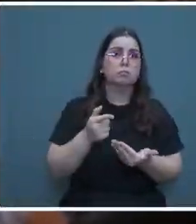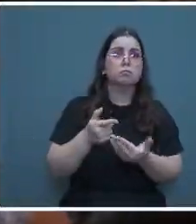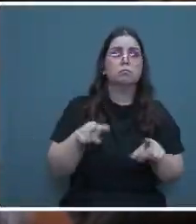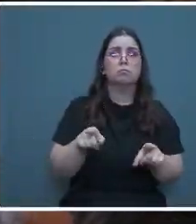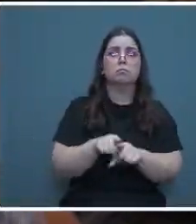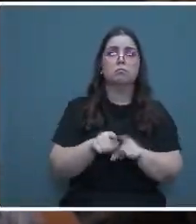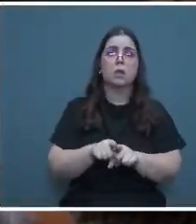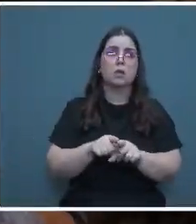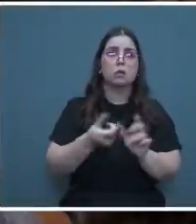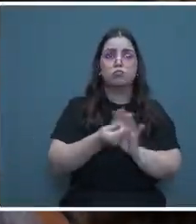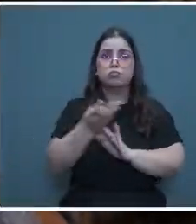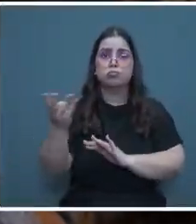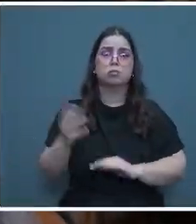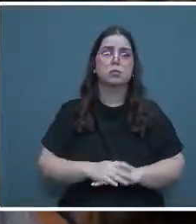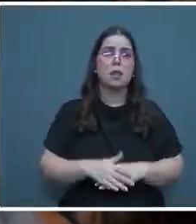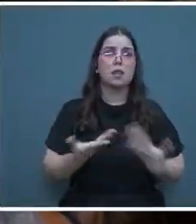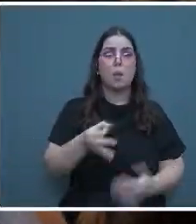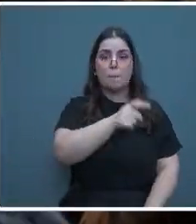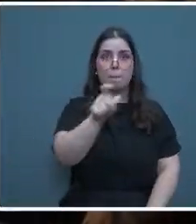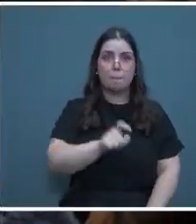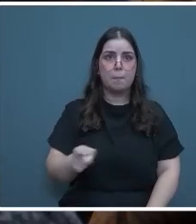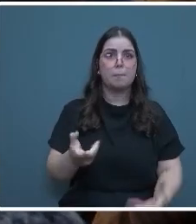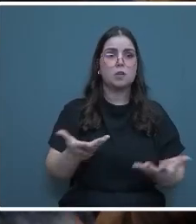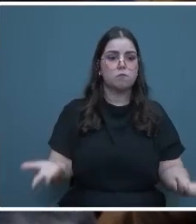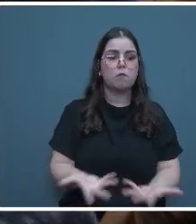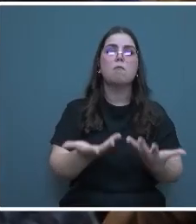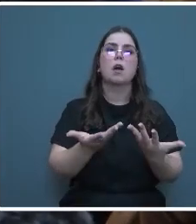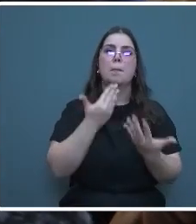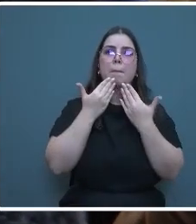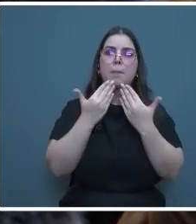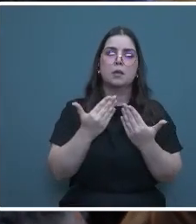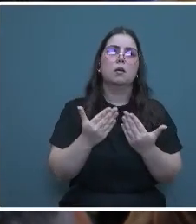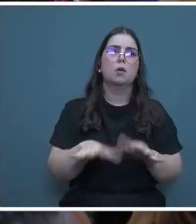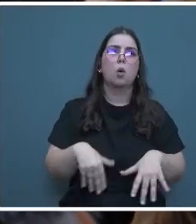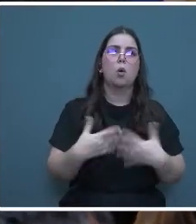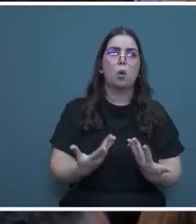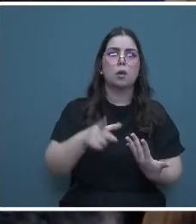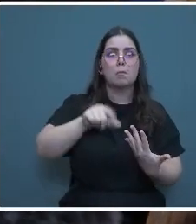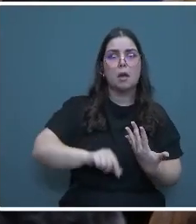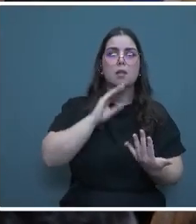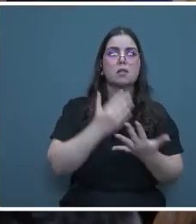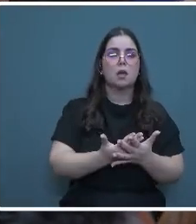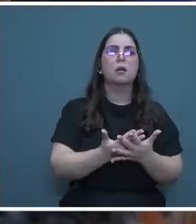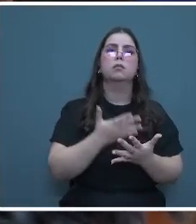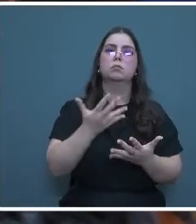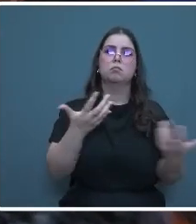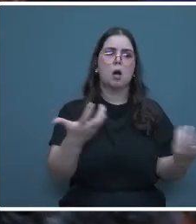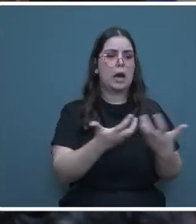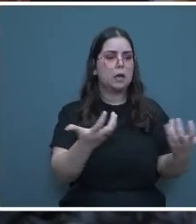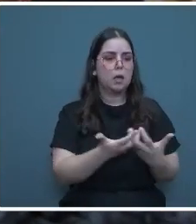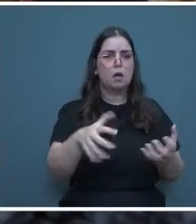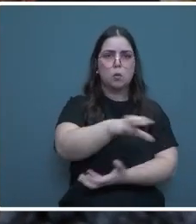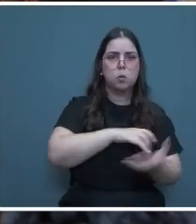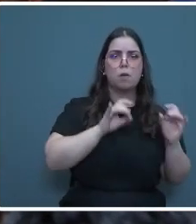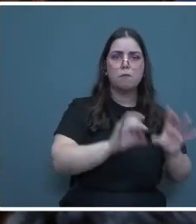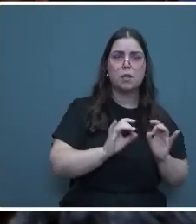So why not in the peace reconciliation phases, or better, preventing a conflict,